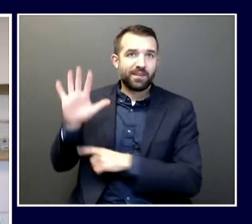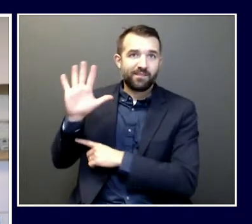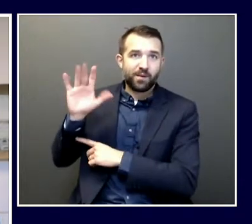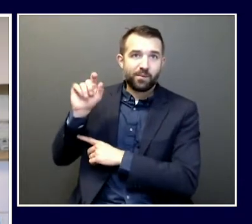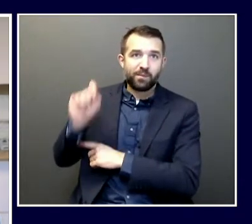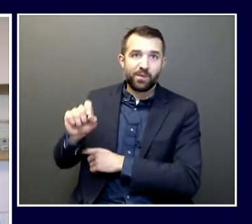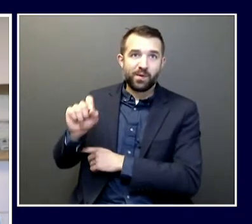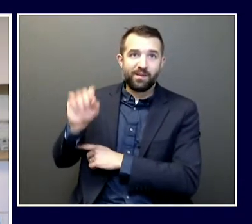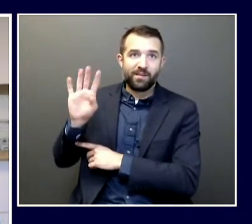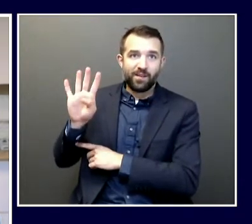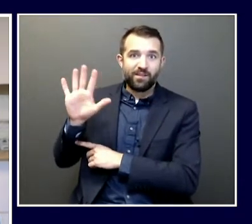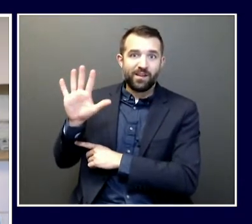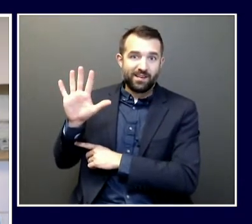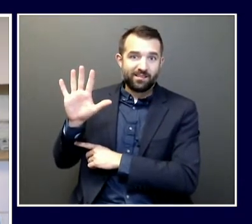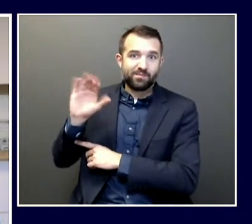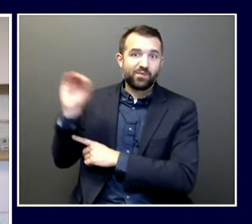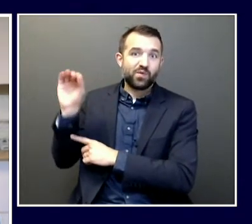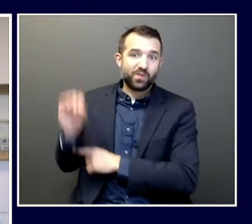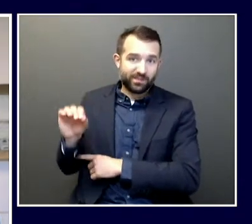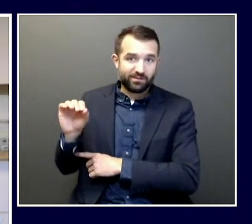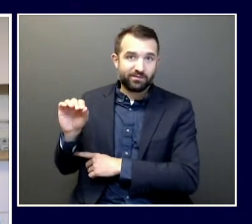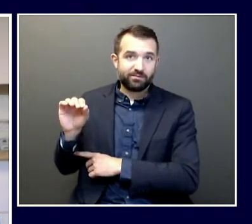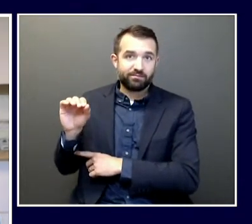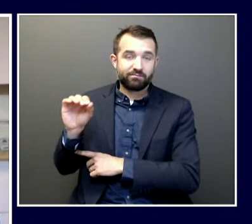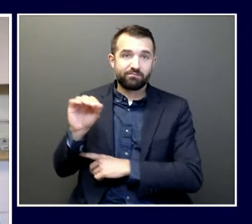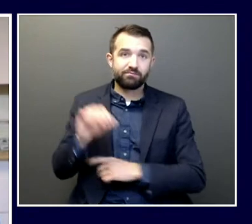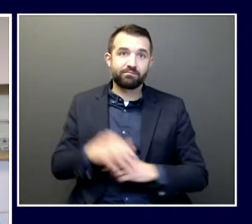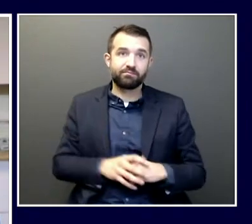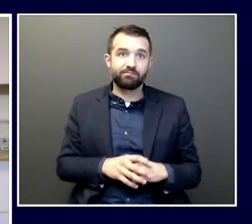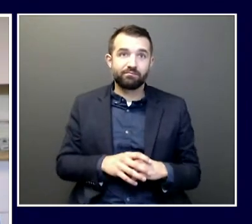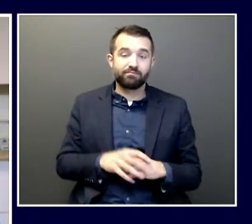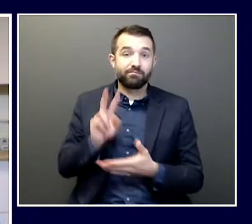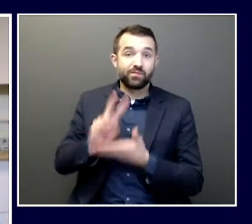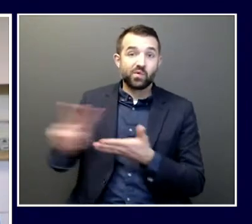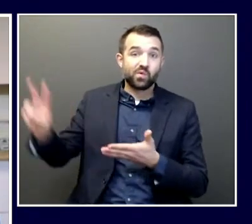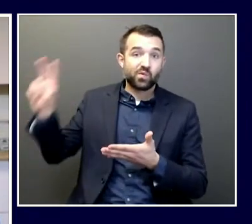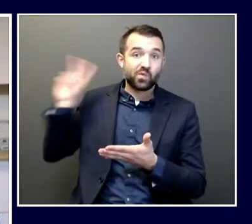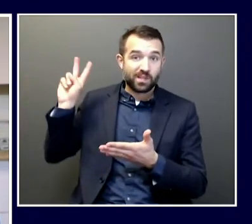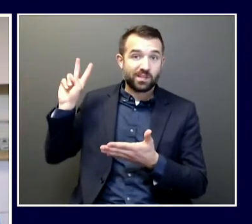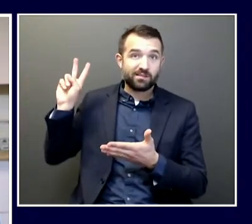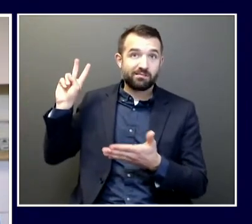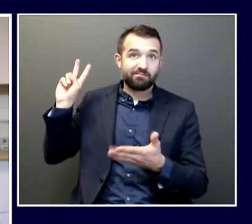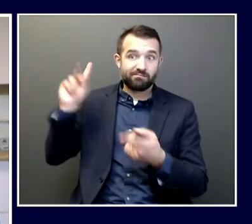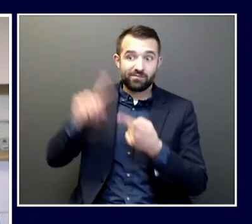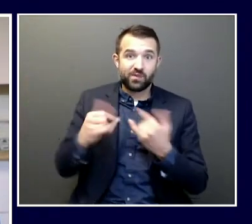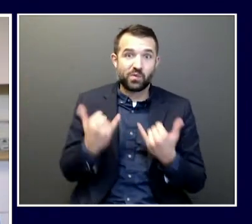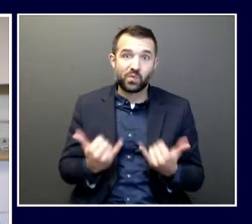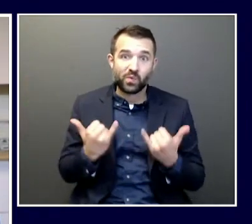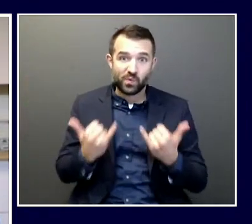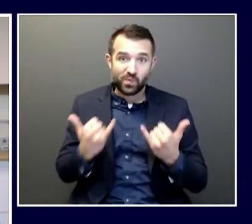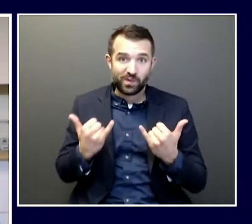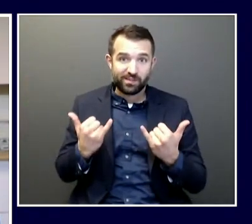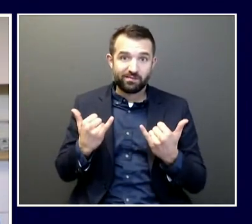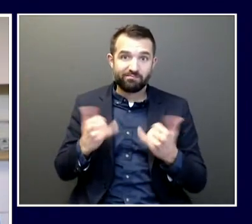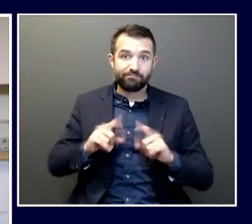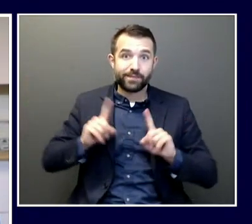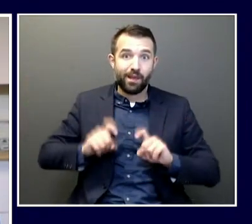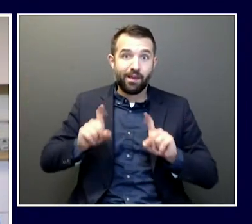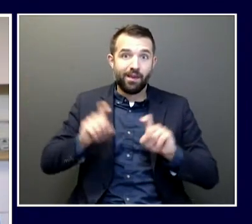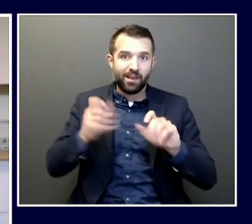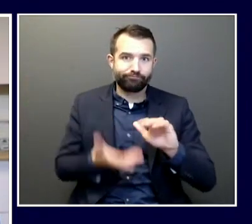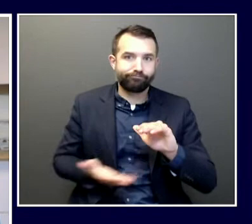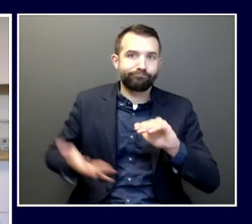5.45%. The testing volume during that time has gone up. Right now, for PCR tests over the past 7